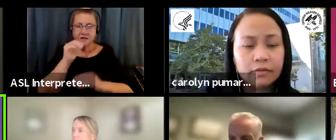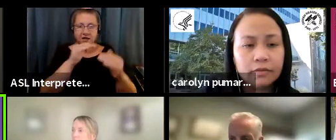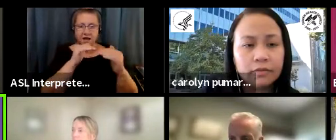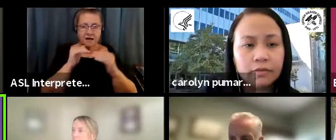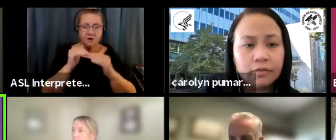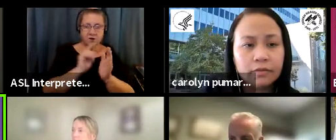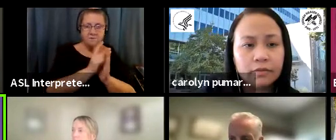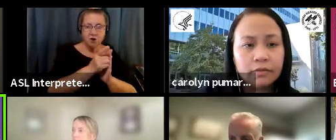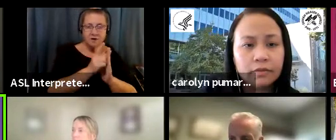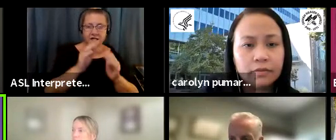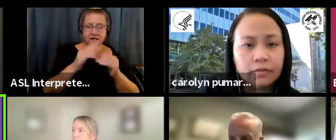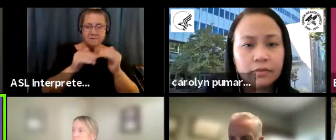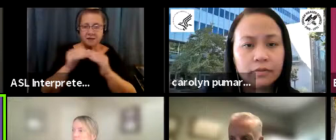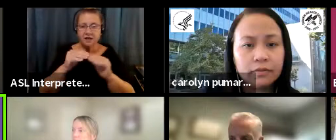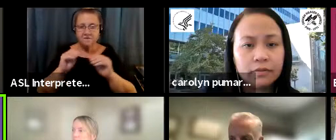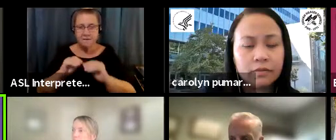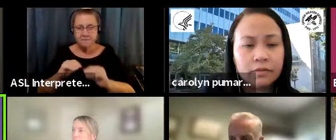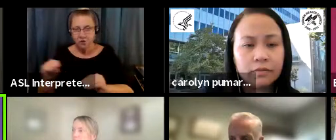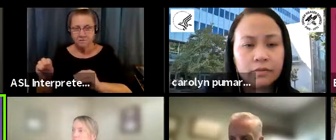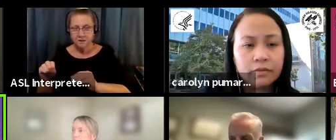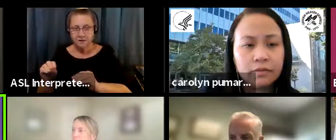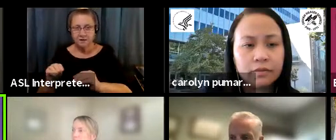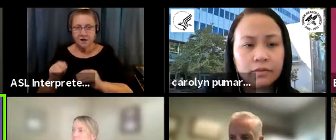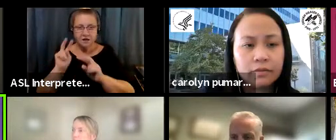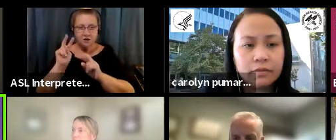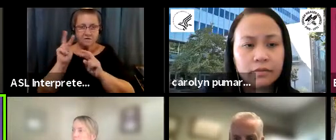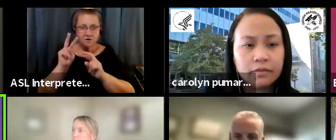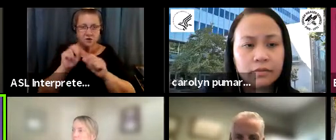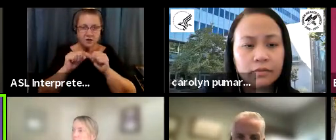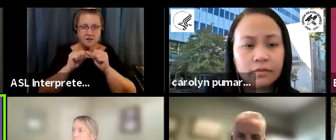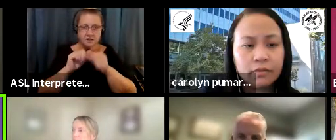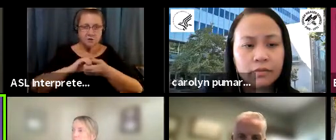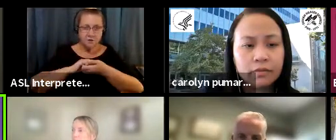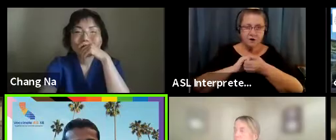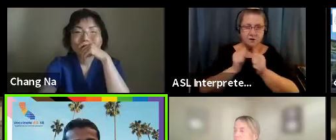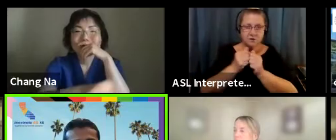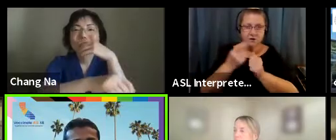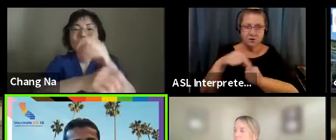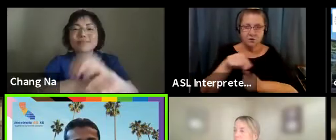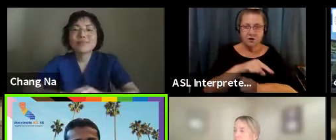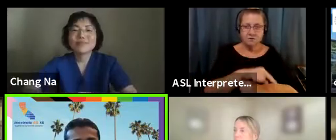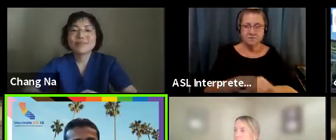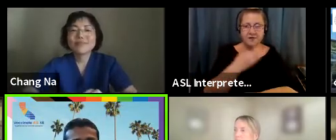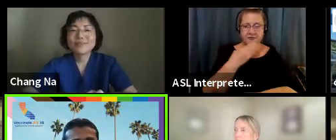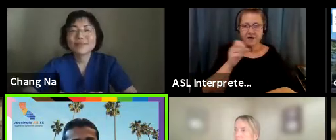of a movement, and we look forward to continuing partnering with you. Thanks, Erica.